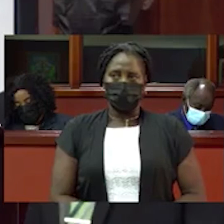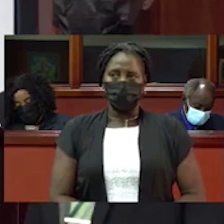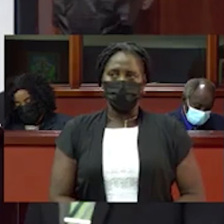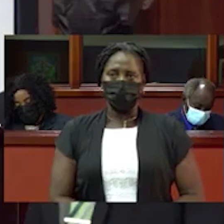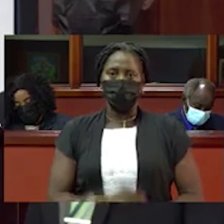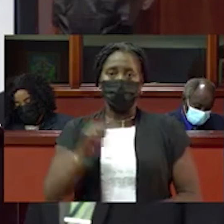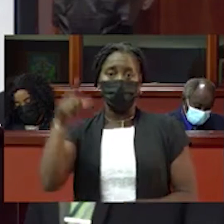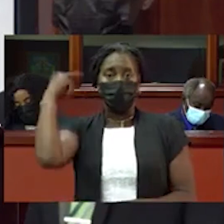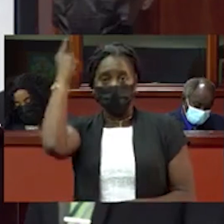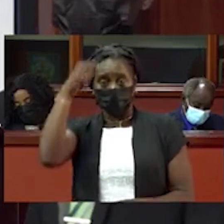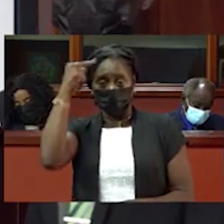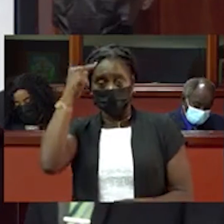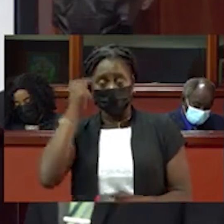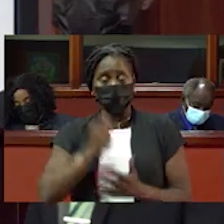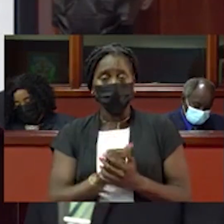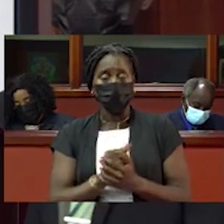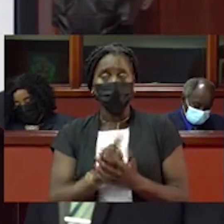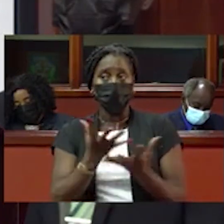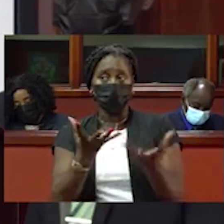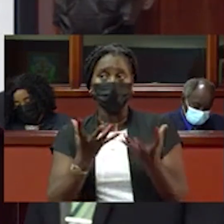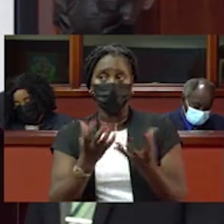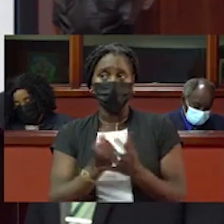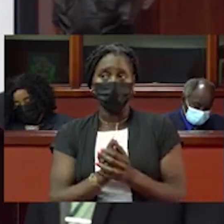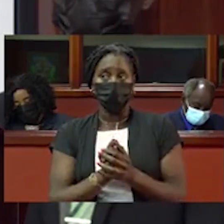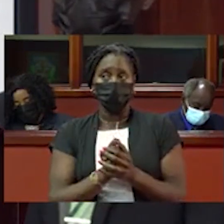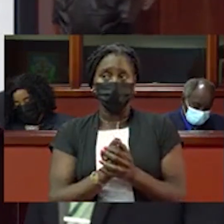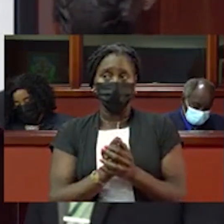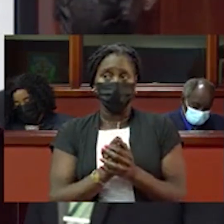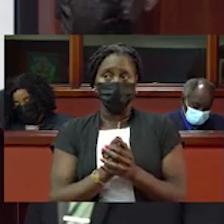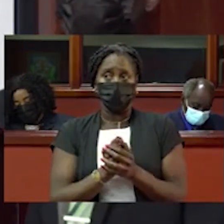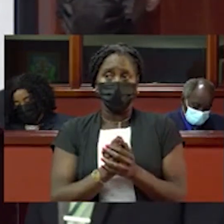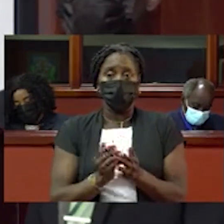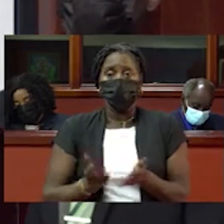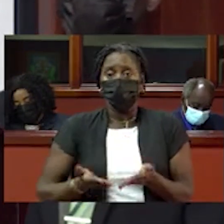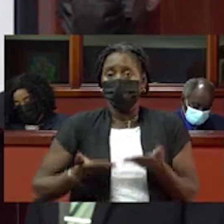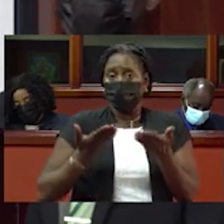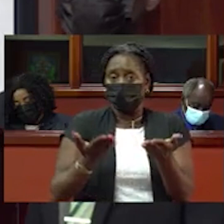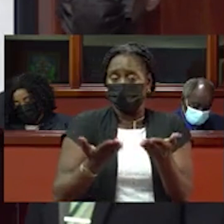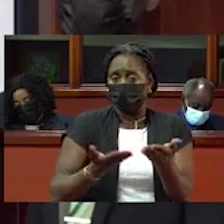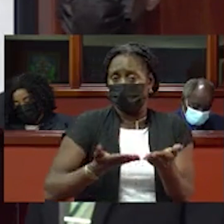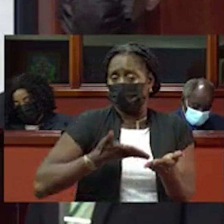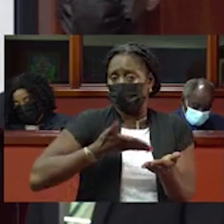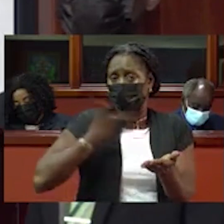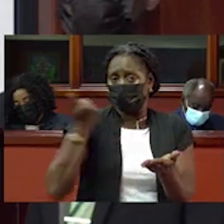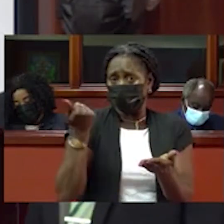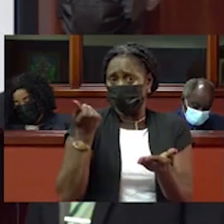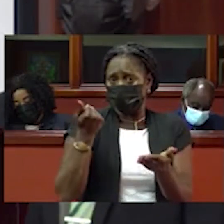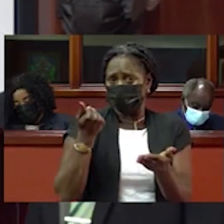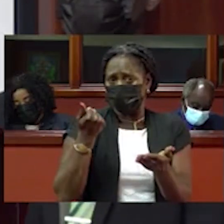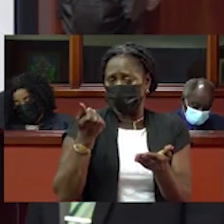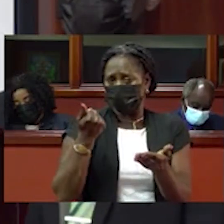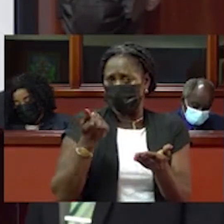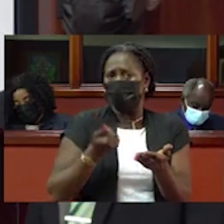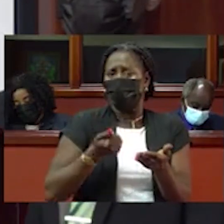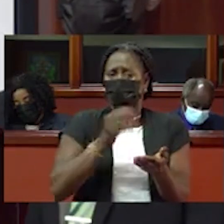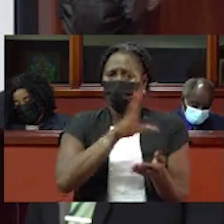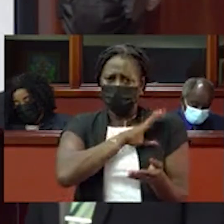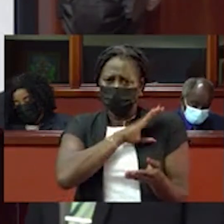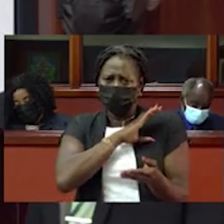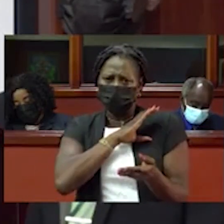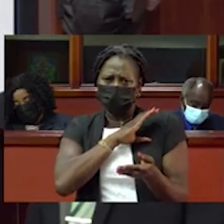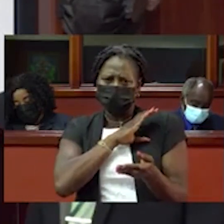My government's intention is to provide greater operational independence to our police